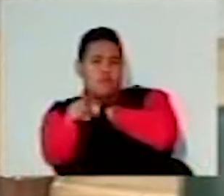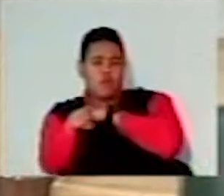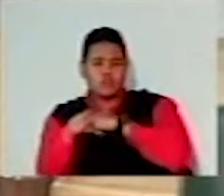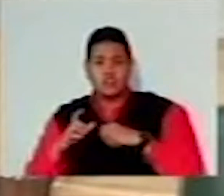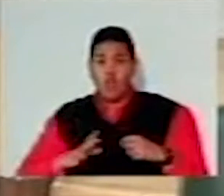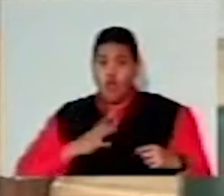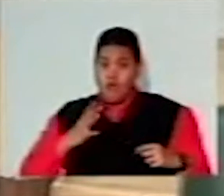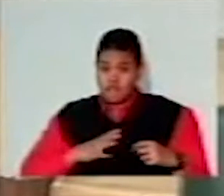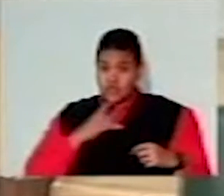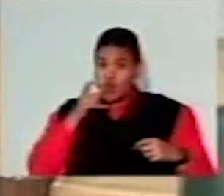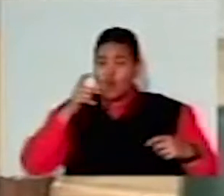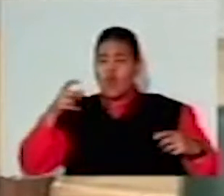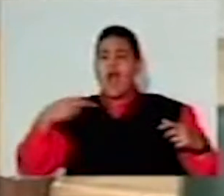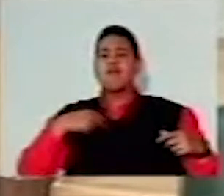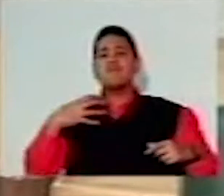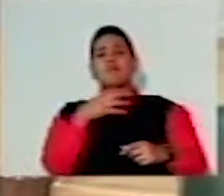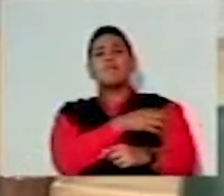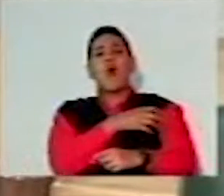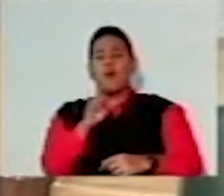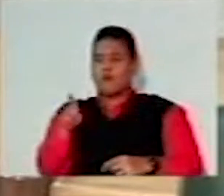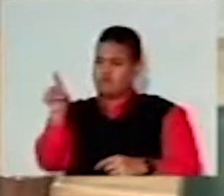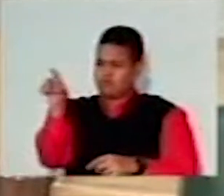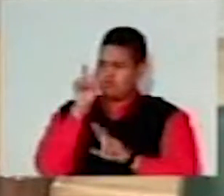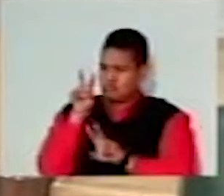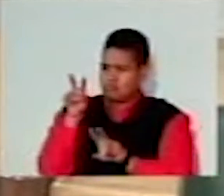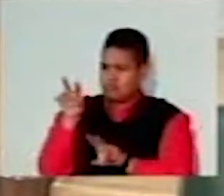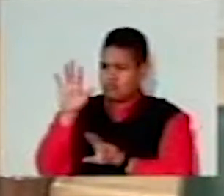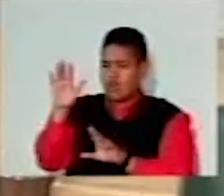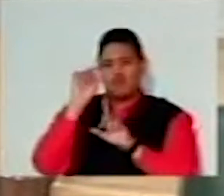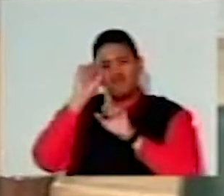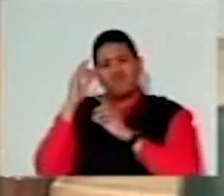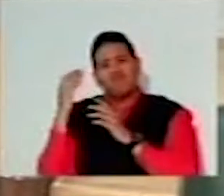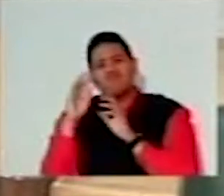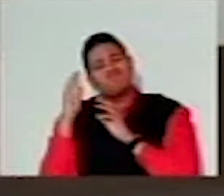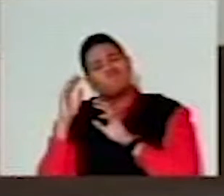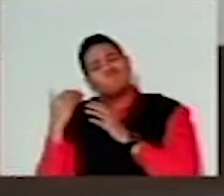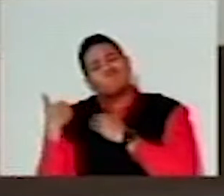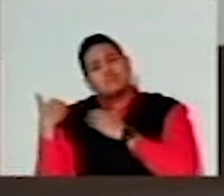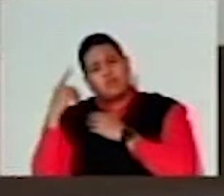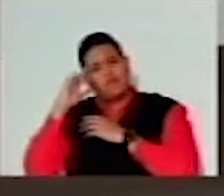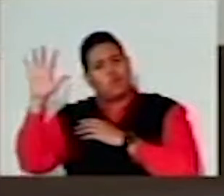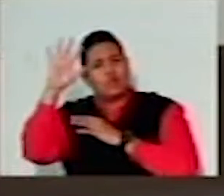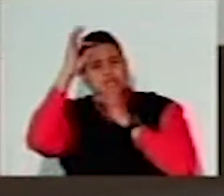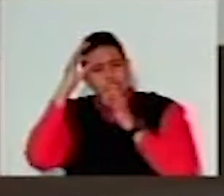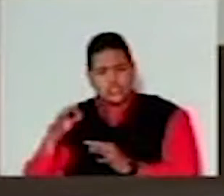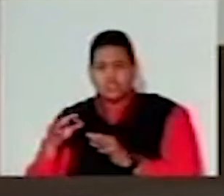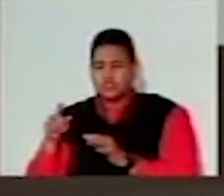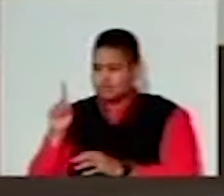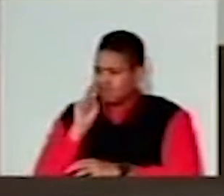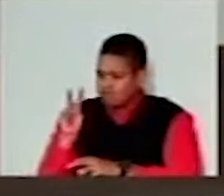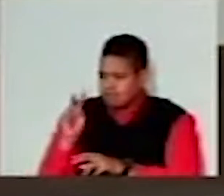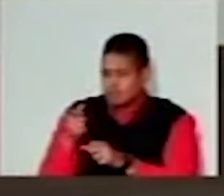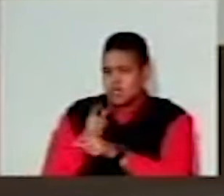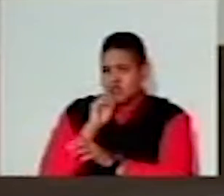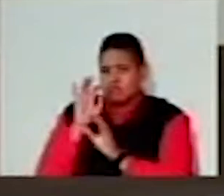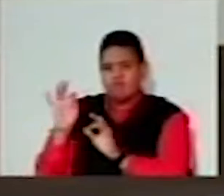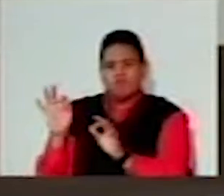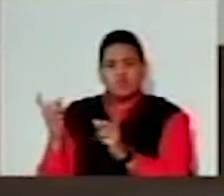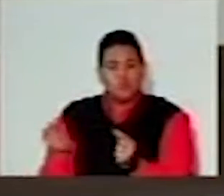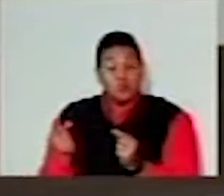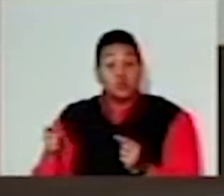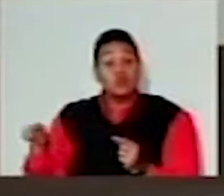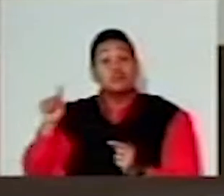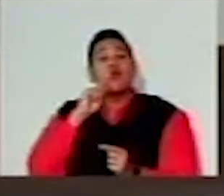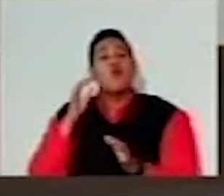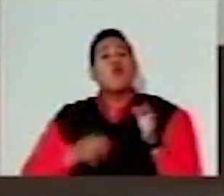strictly accountable and responsible for their decisions, that our courts will operate efficiently